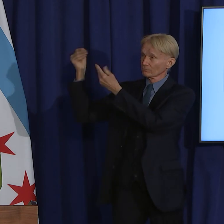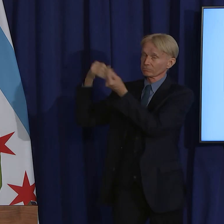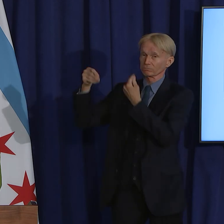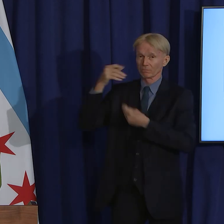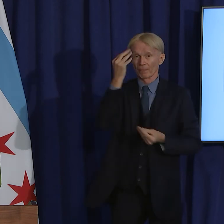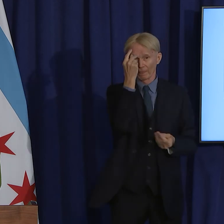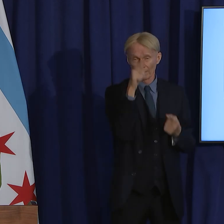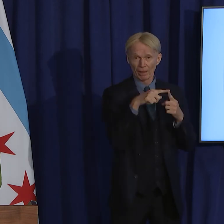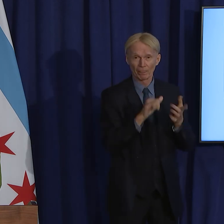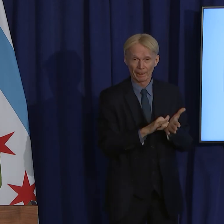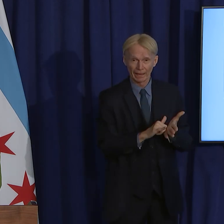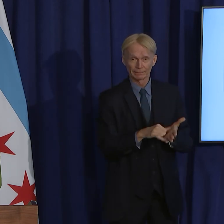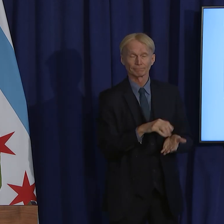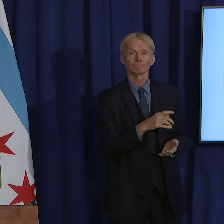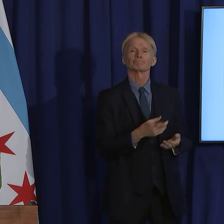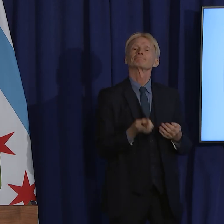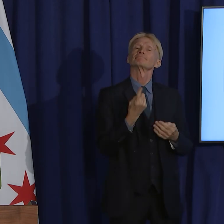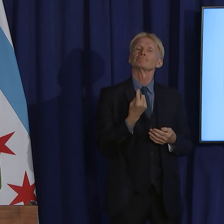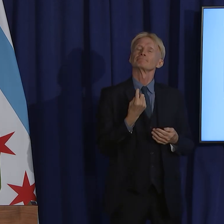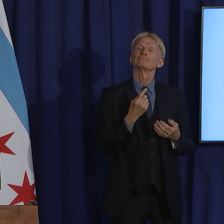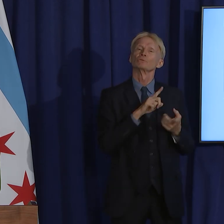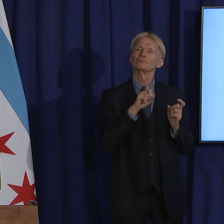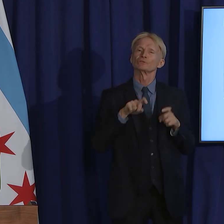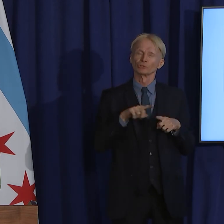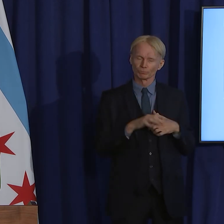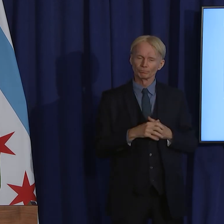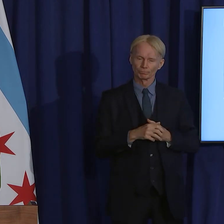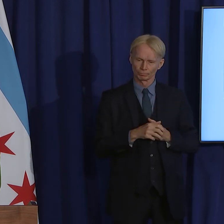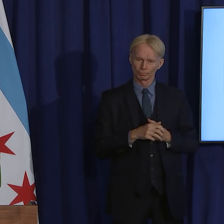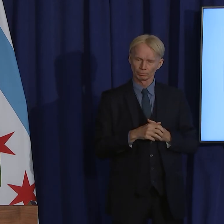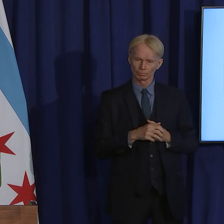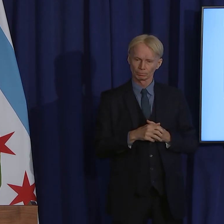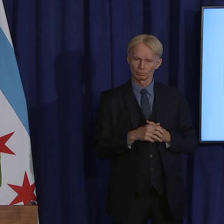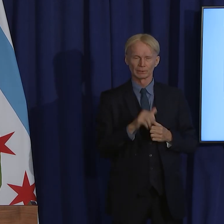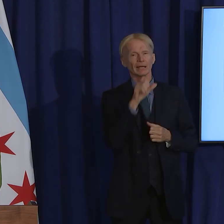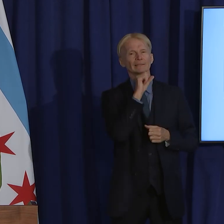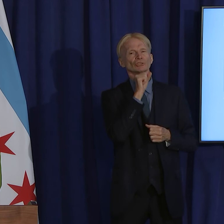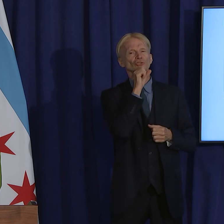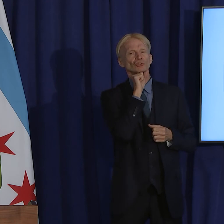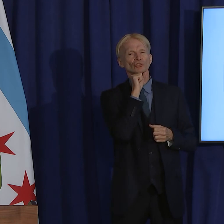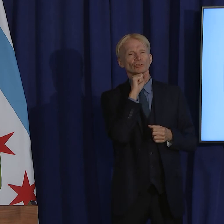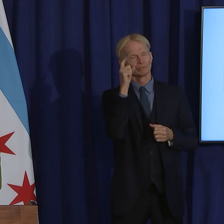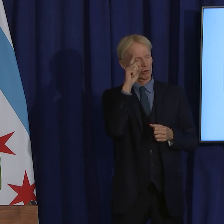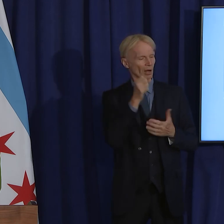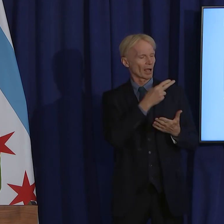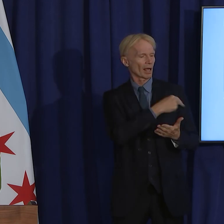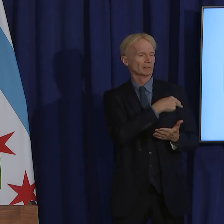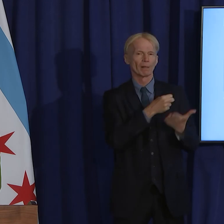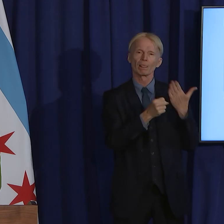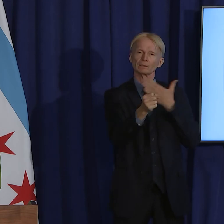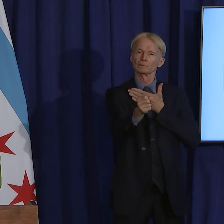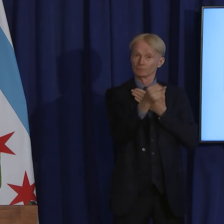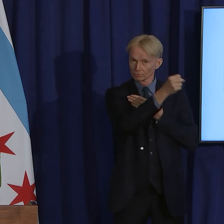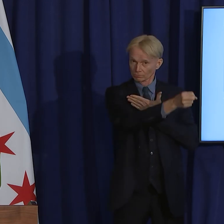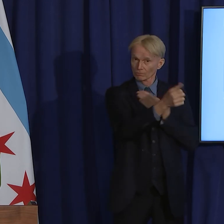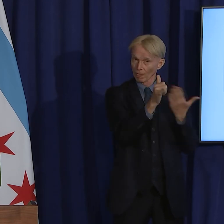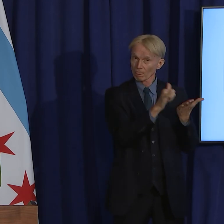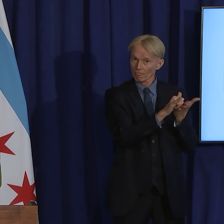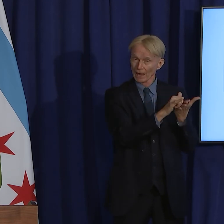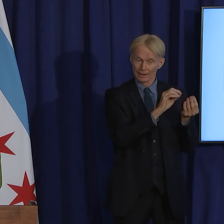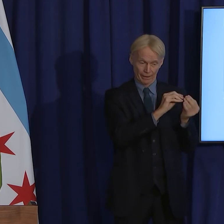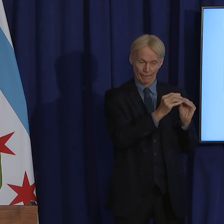I'm sorry, it was brought in late. What are the numbers by age for hospitalizations? Does that also